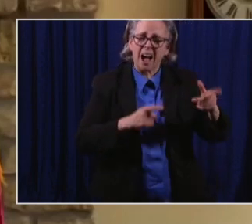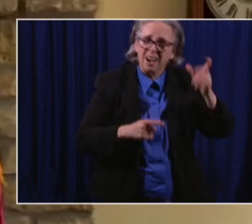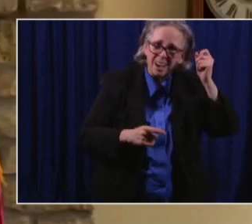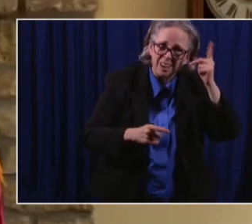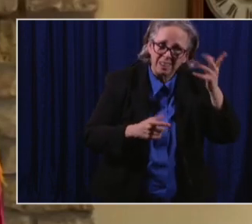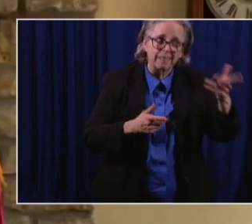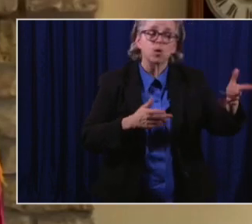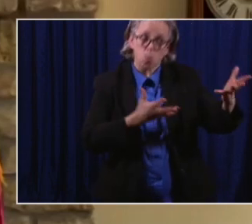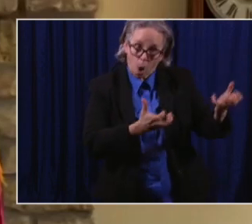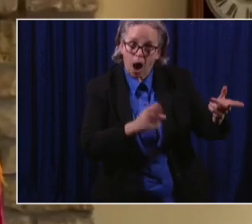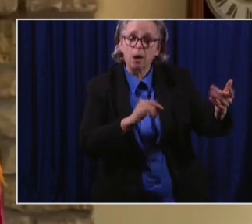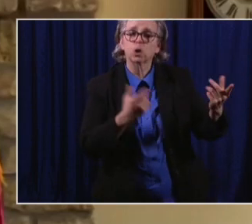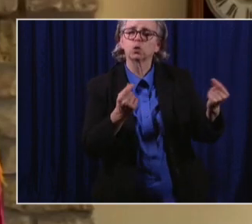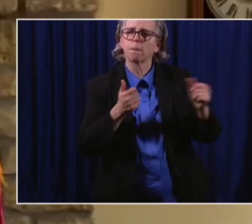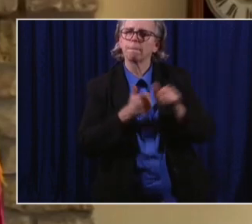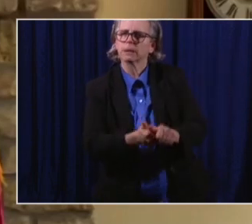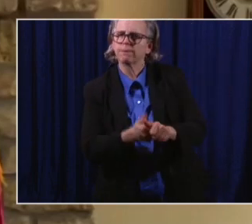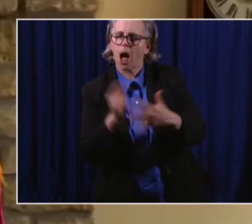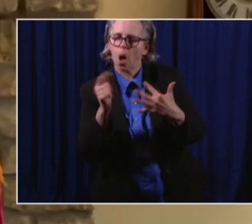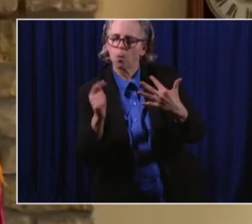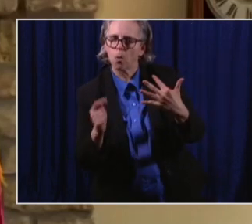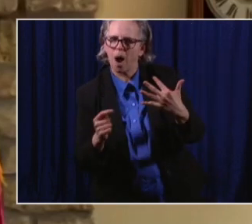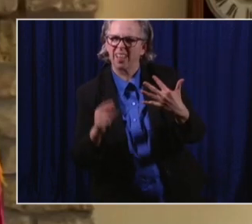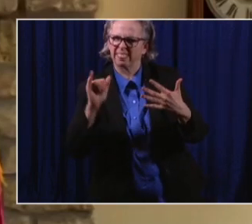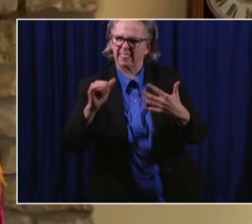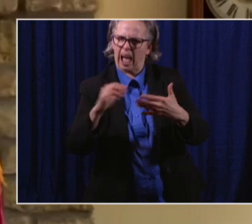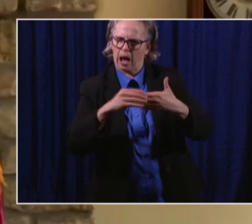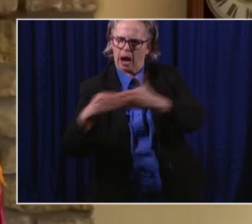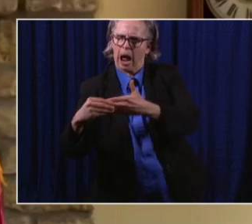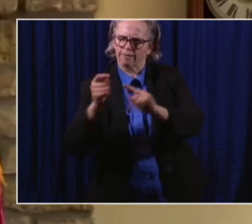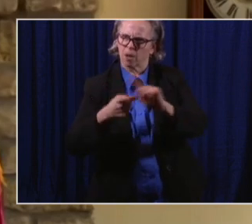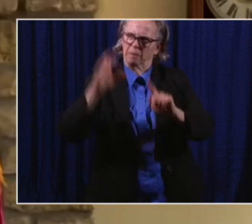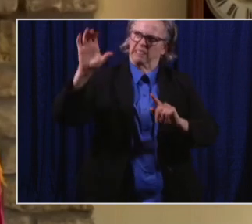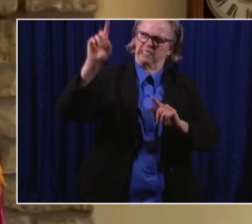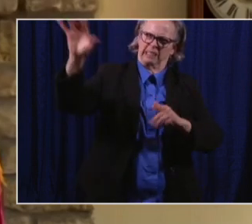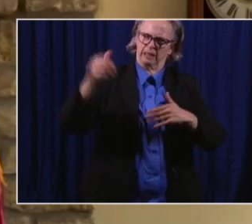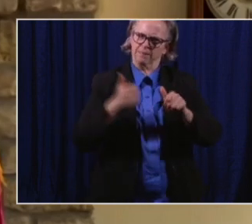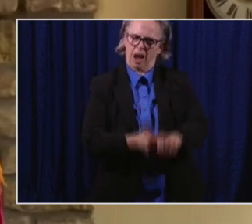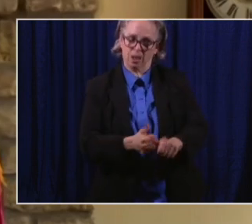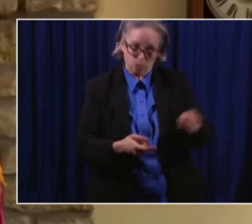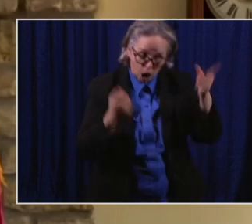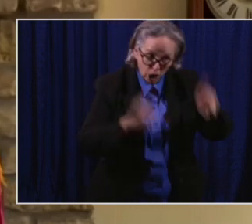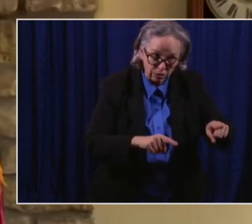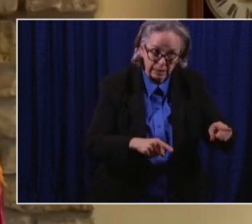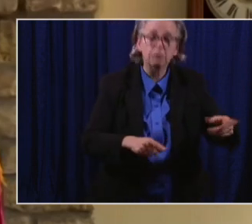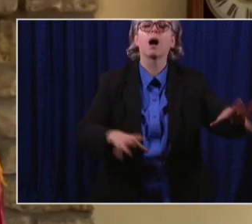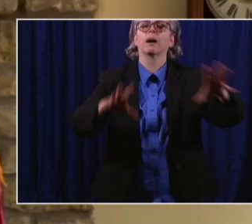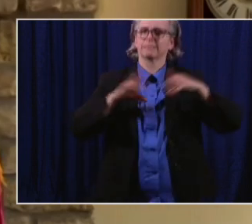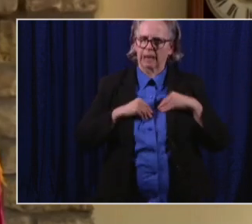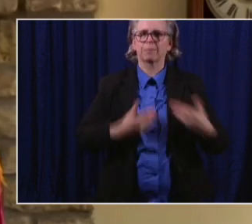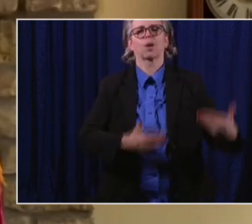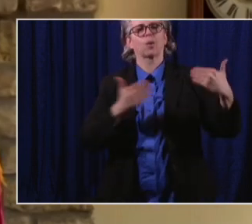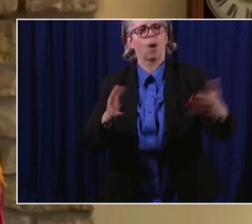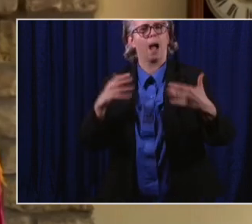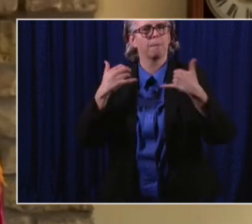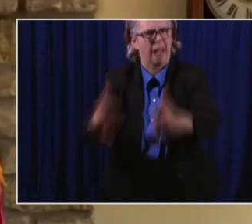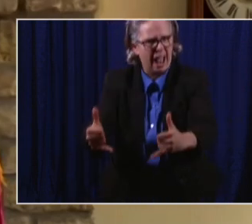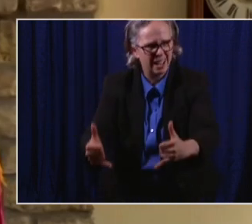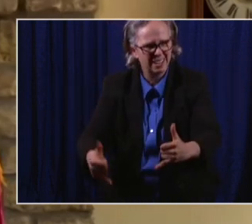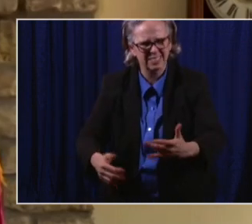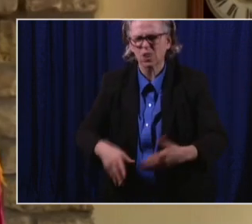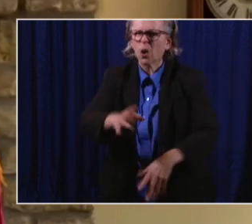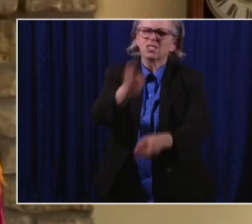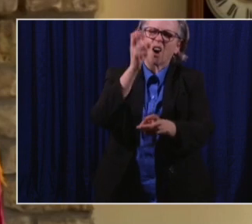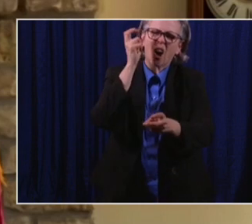are the basic health guidelines that we're going to have to follow. So it's a tough situation for her. I'm very, very sorry for